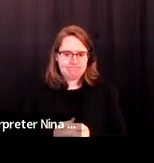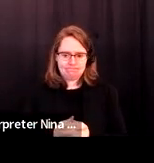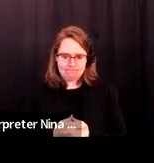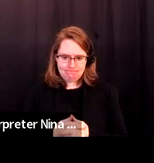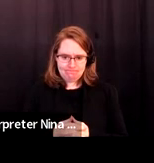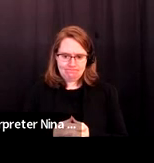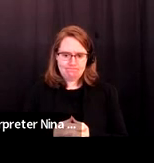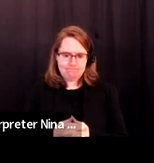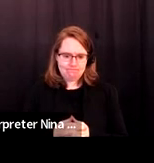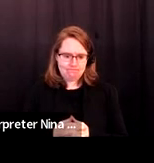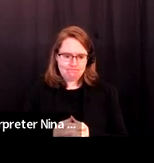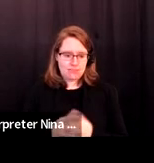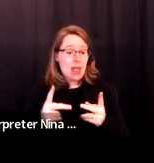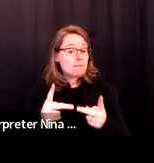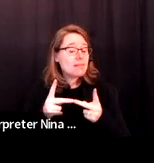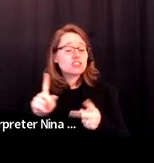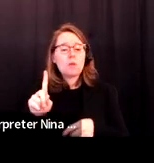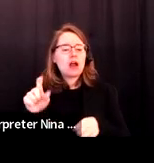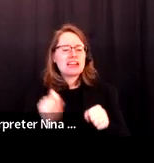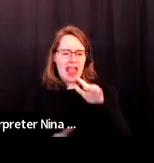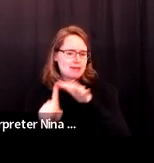or places where it can manifest itself.